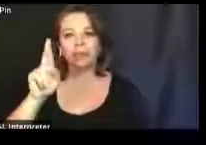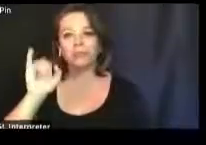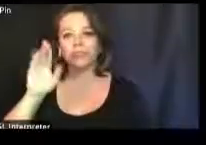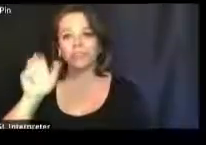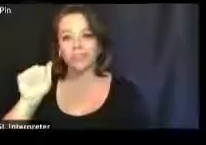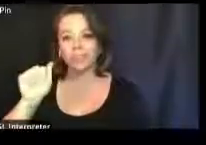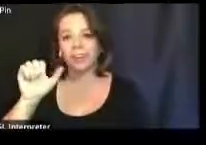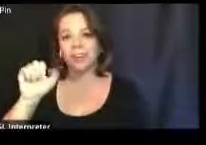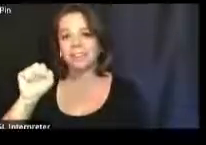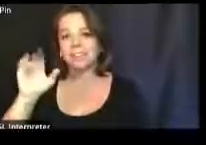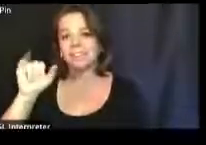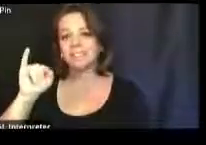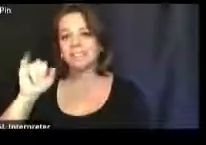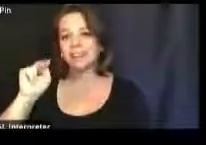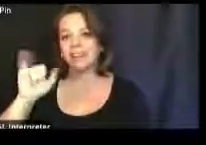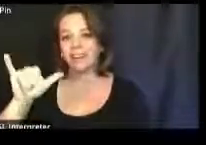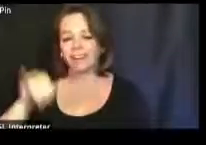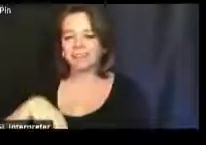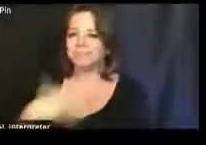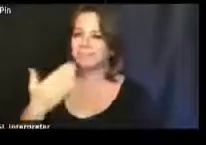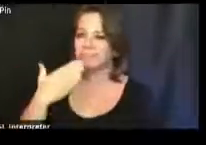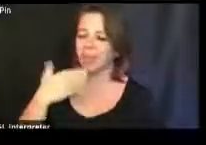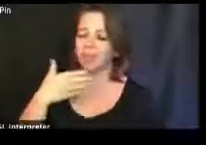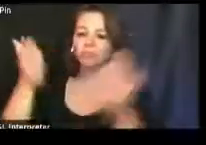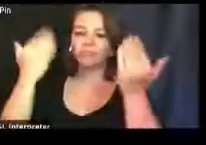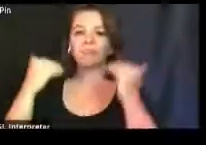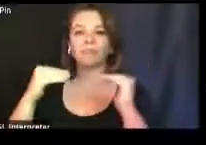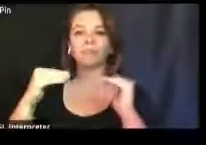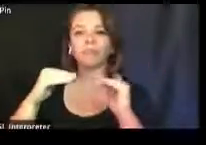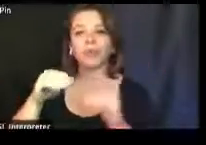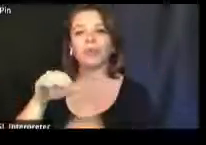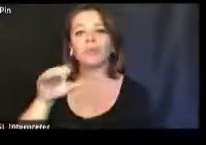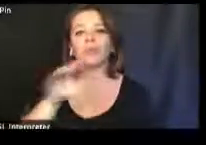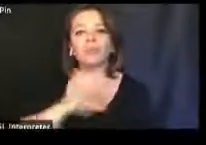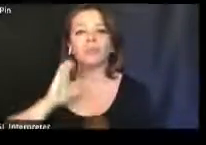Thank you, Commissioner Sinai. We will move on to Commissioner Pedro Toledo.